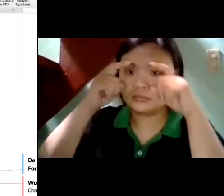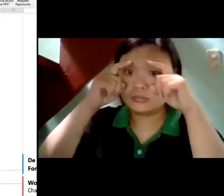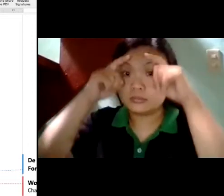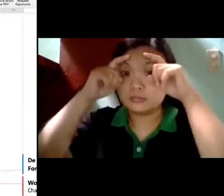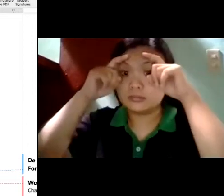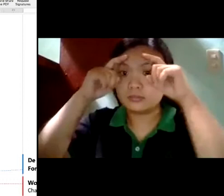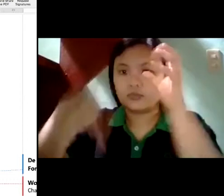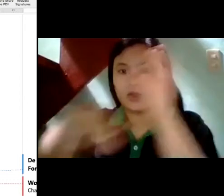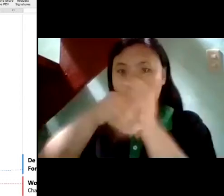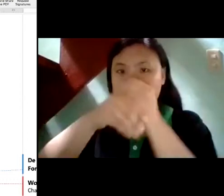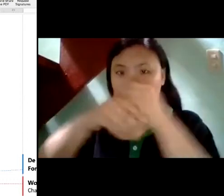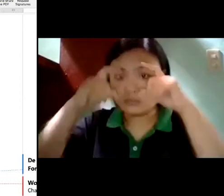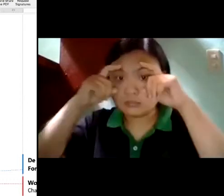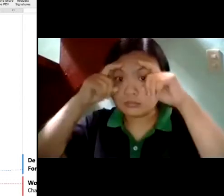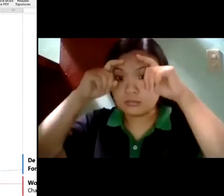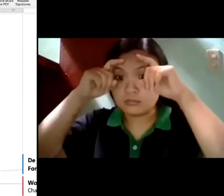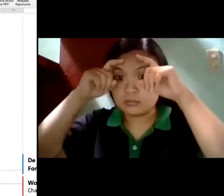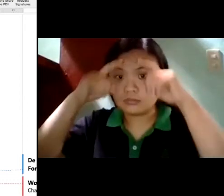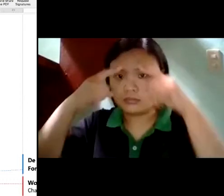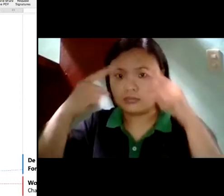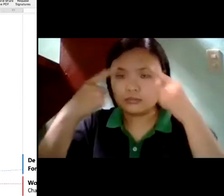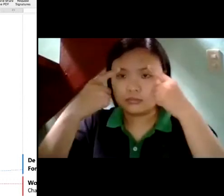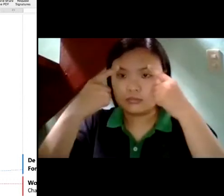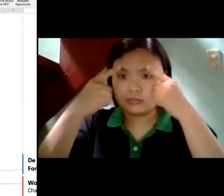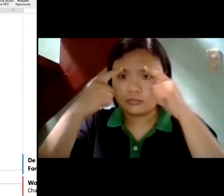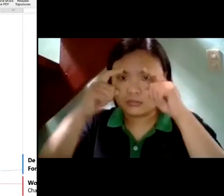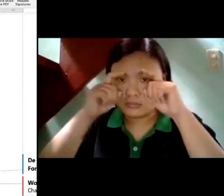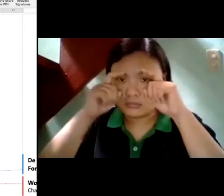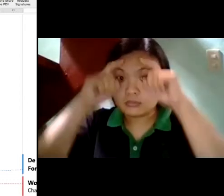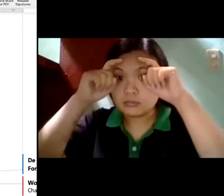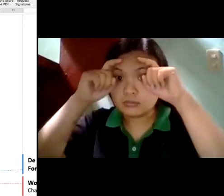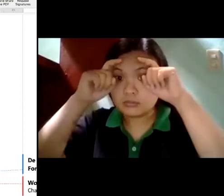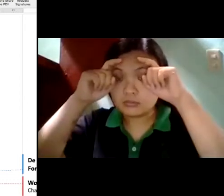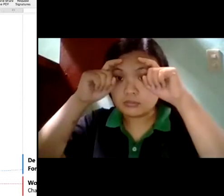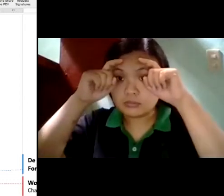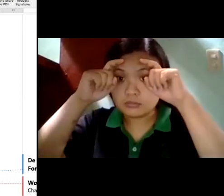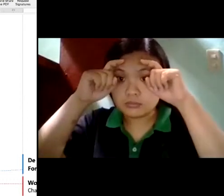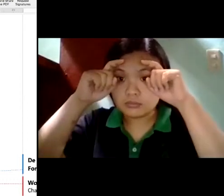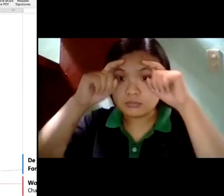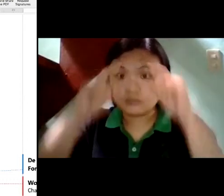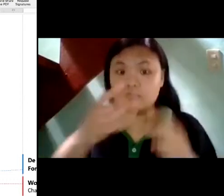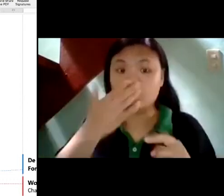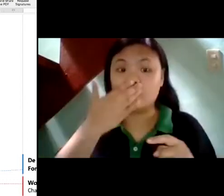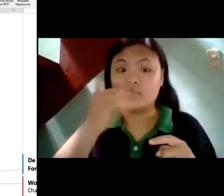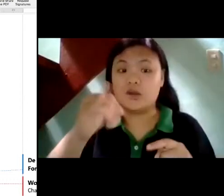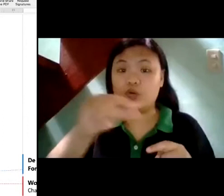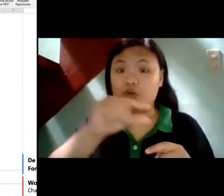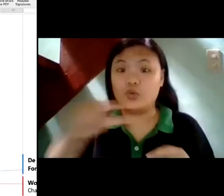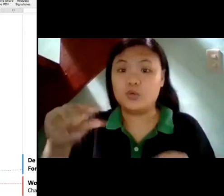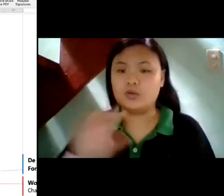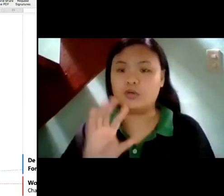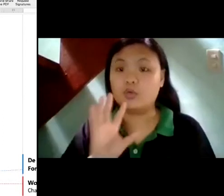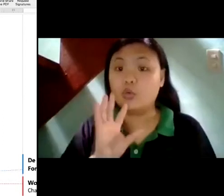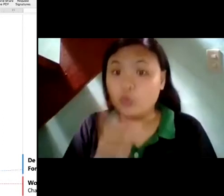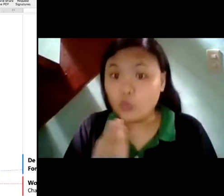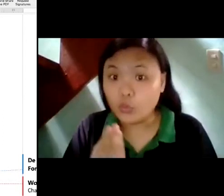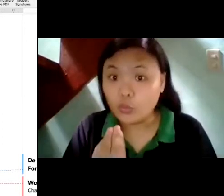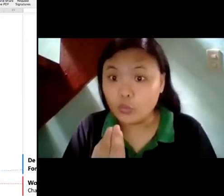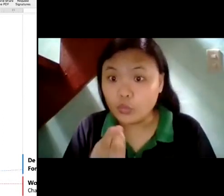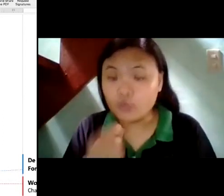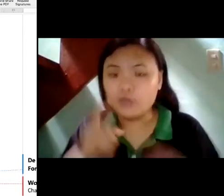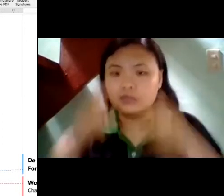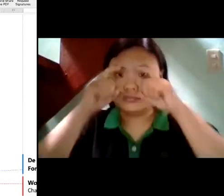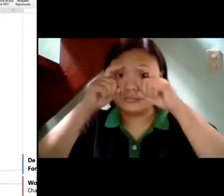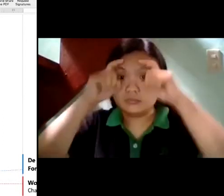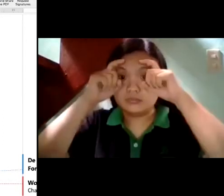And that one part where we have to raise her eyebrows in that one